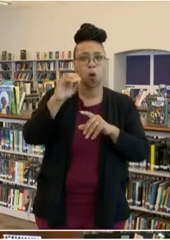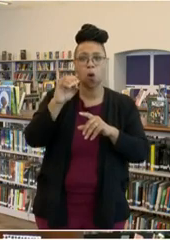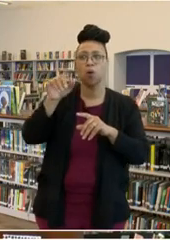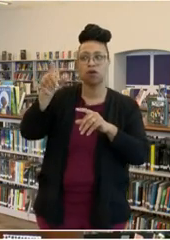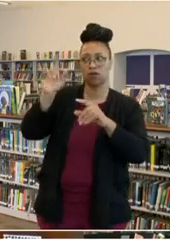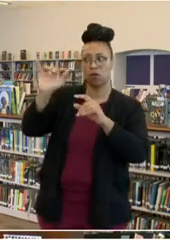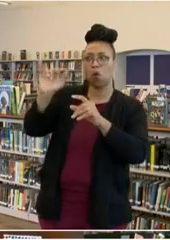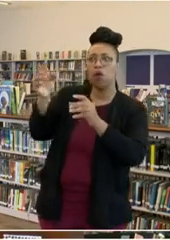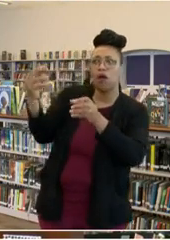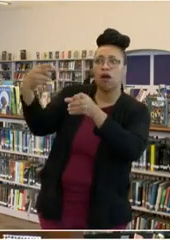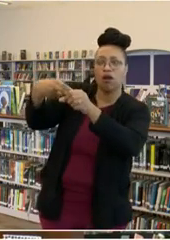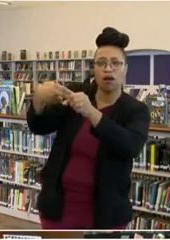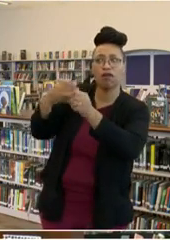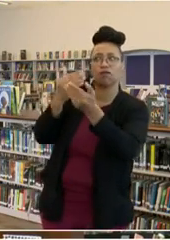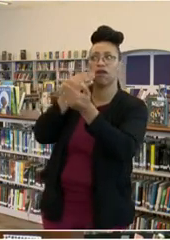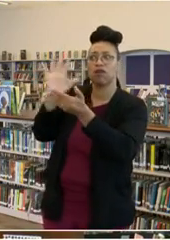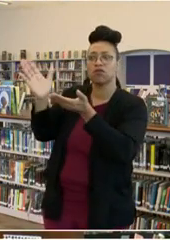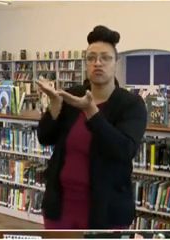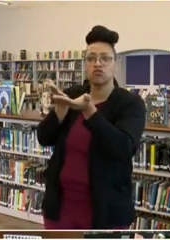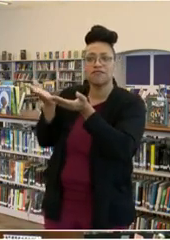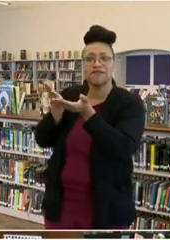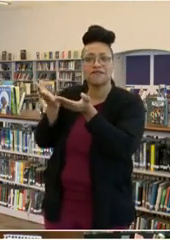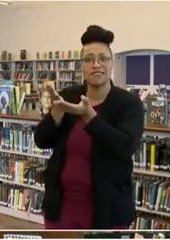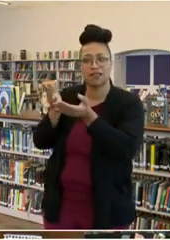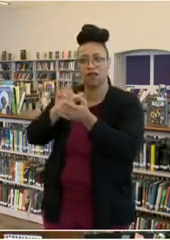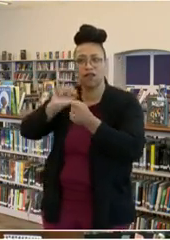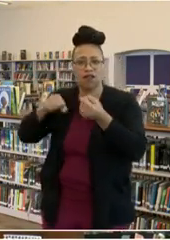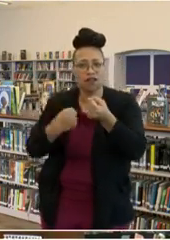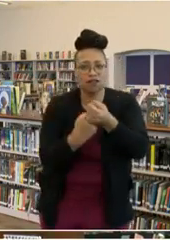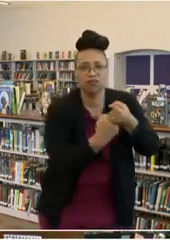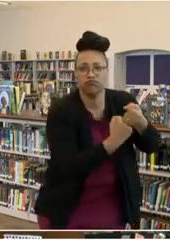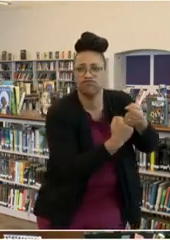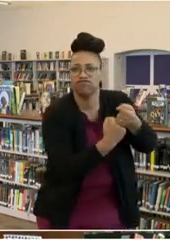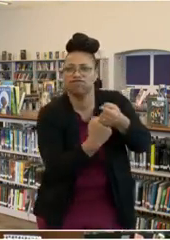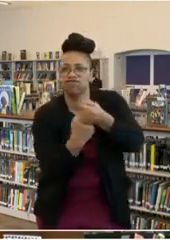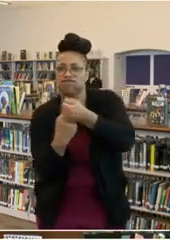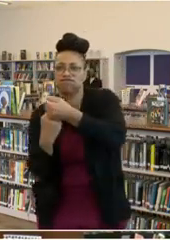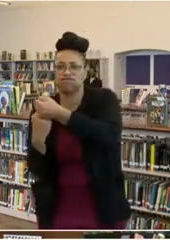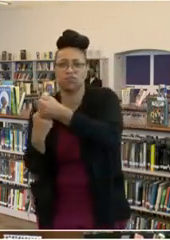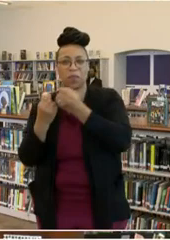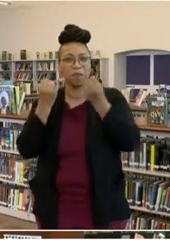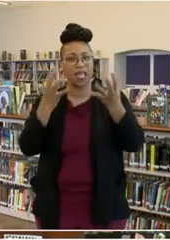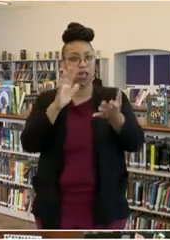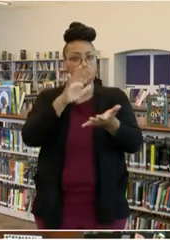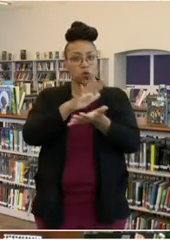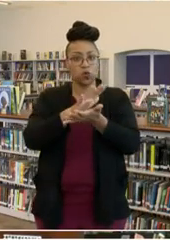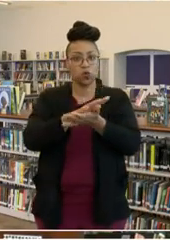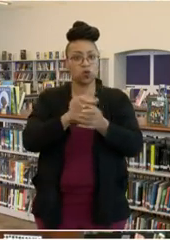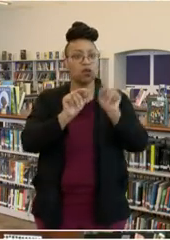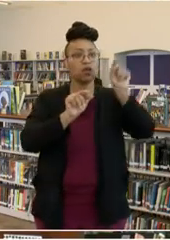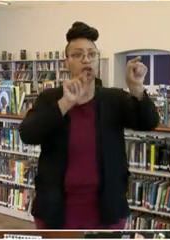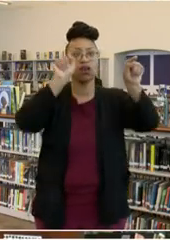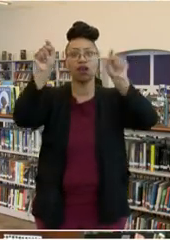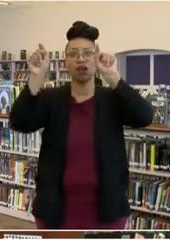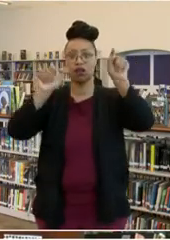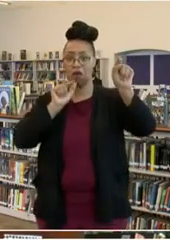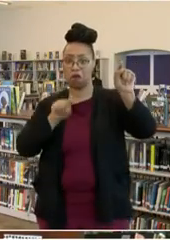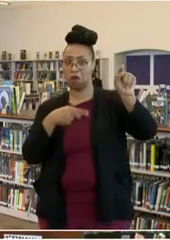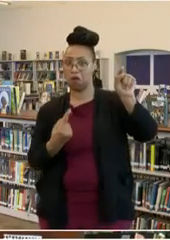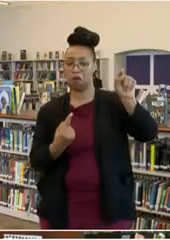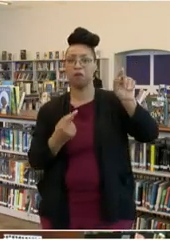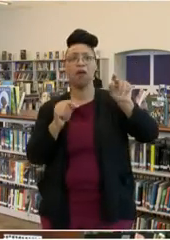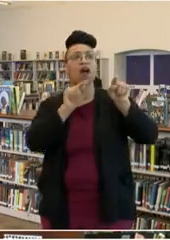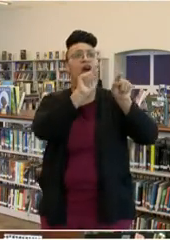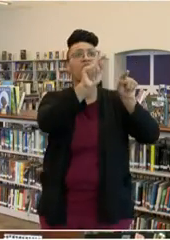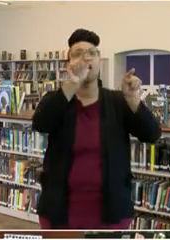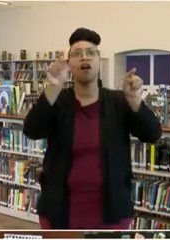across DCPS who really take some of the lift off of our principals and administrative team to do all the coordination to ensure that we